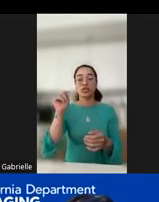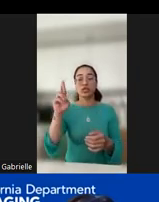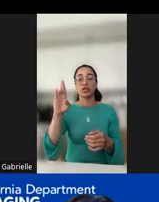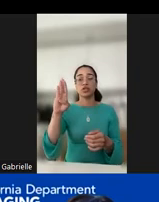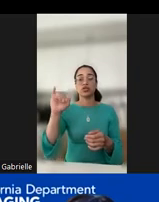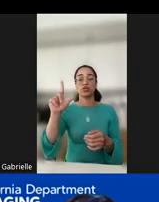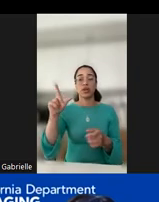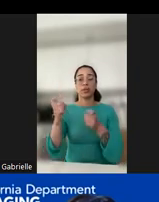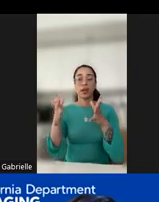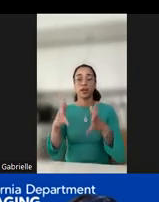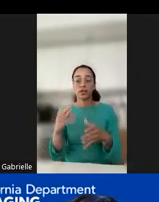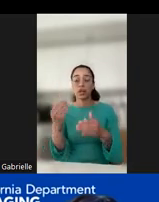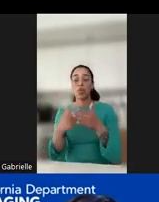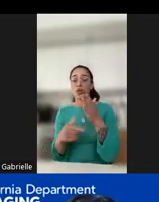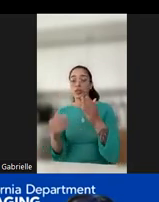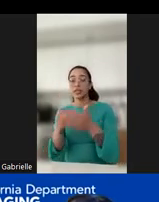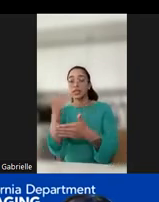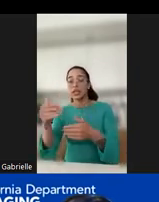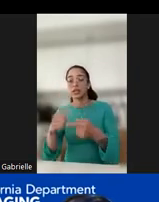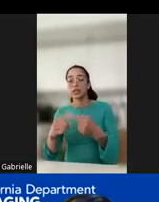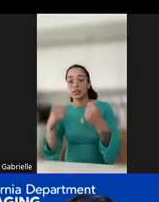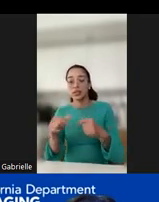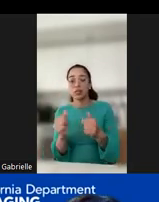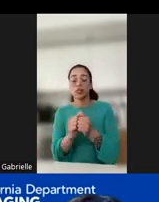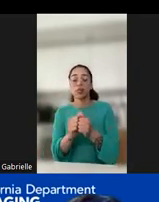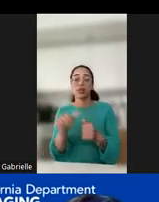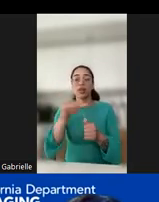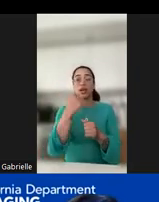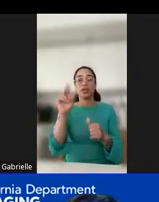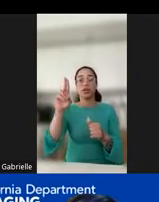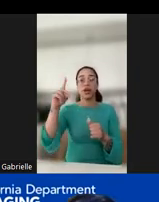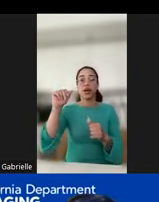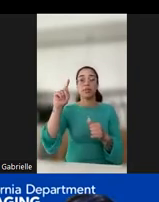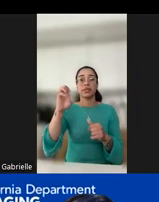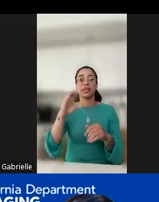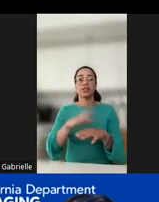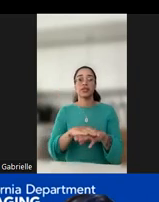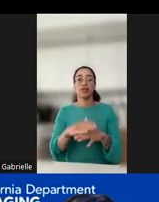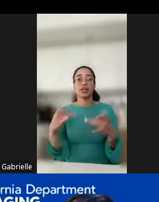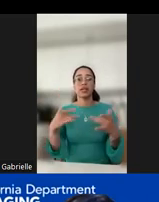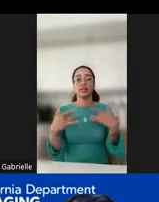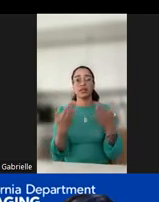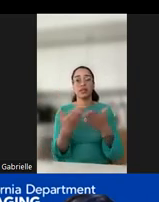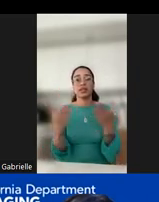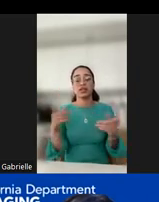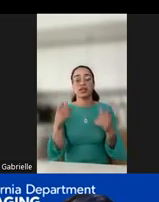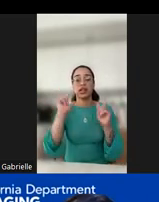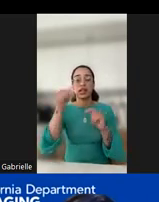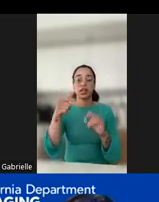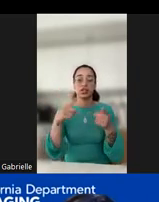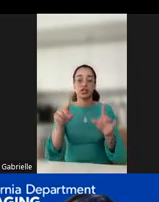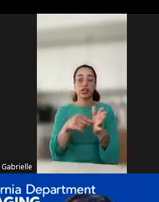come, some exciting things, updates that you'll hear from me at the later during this meeting. You'll see that